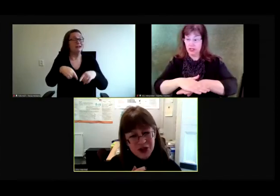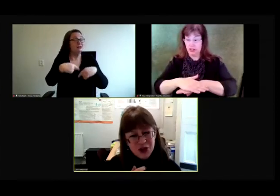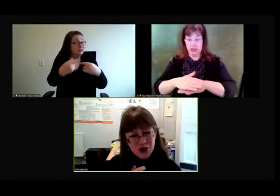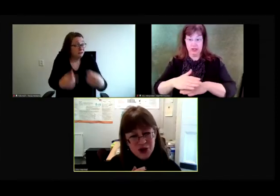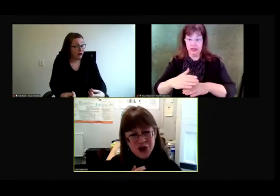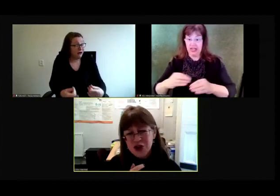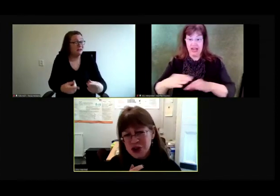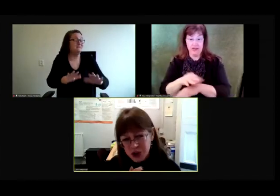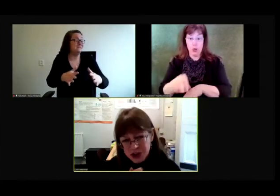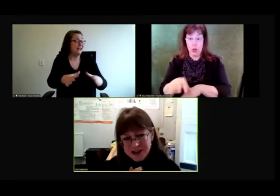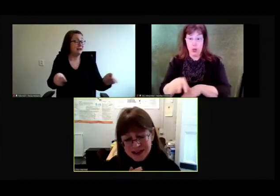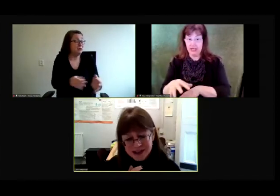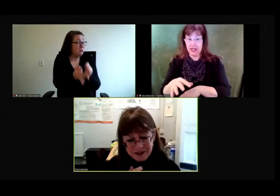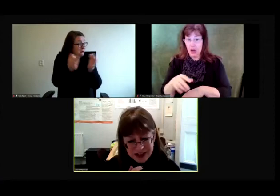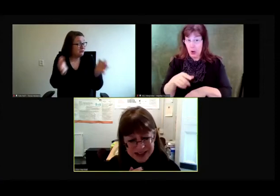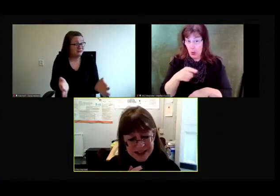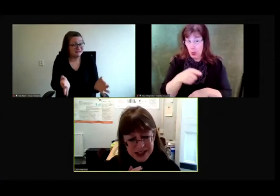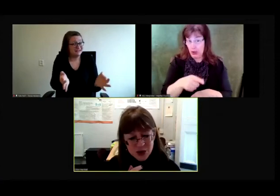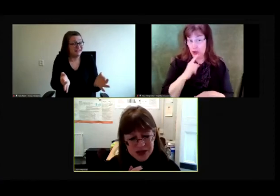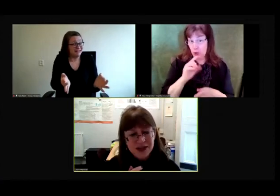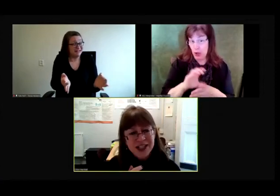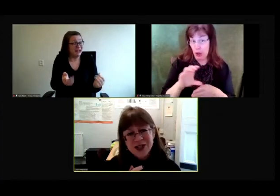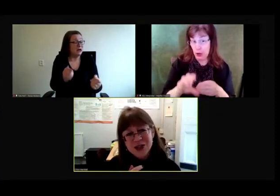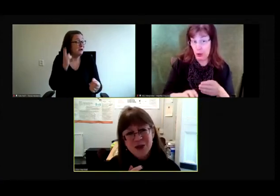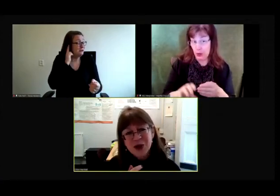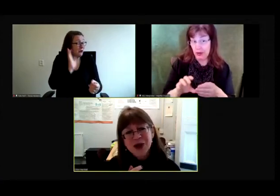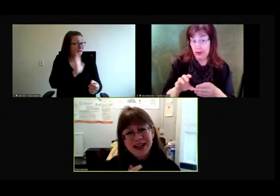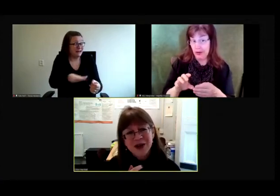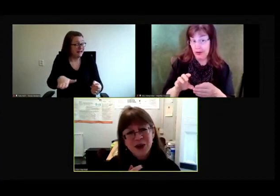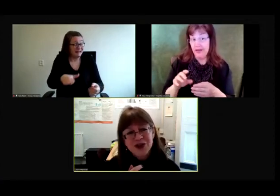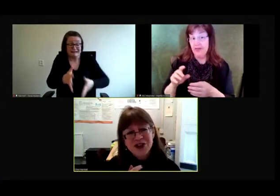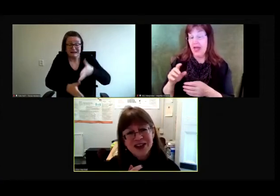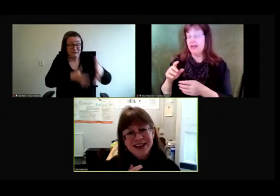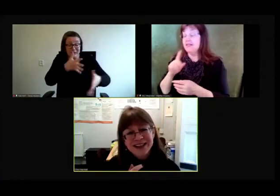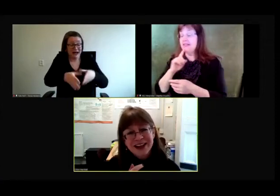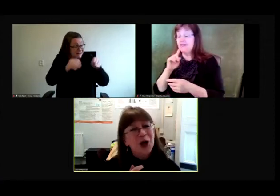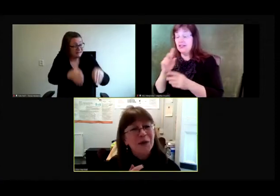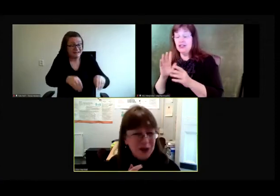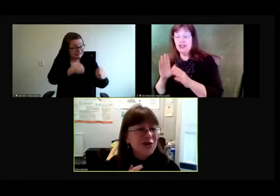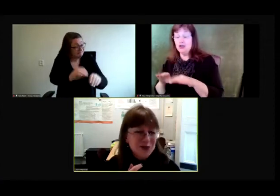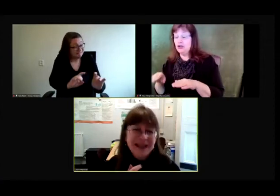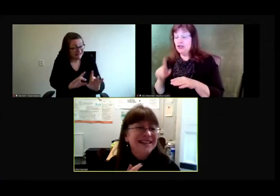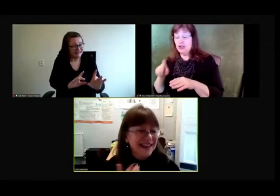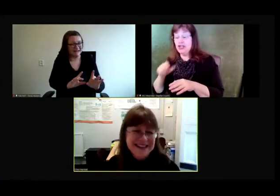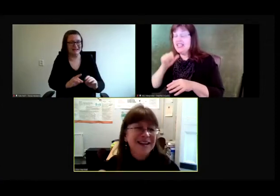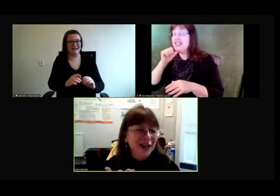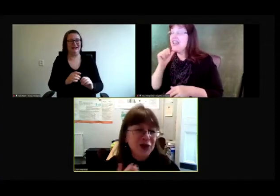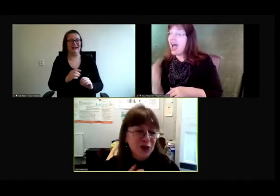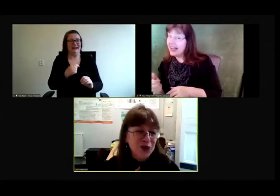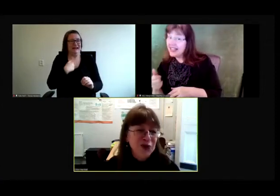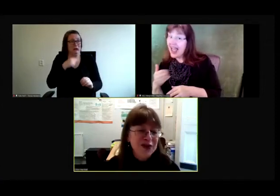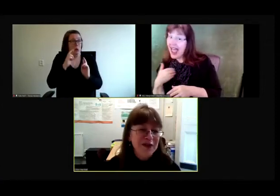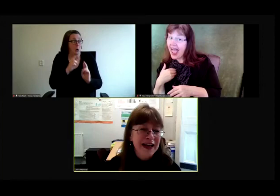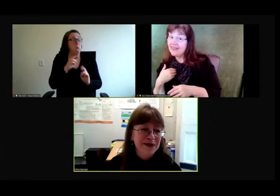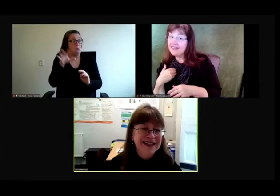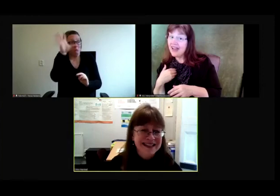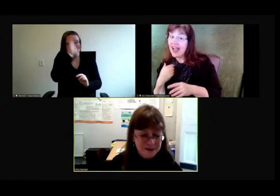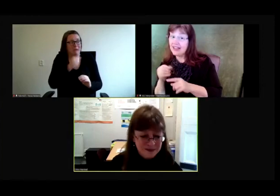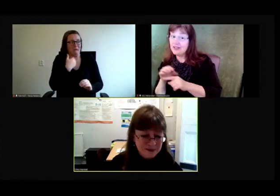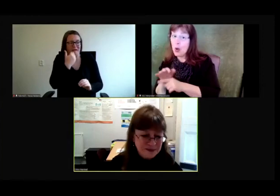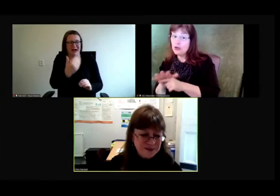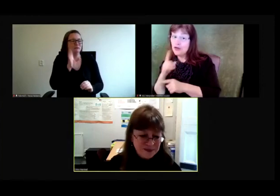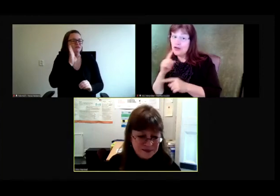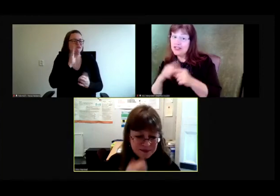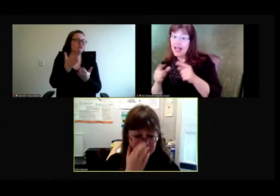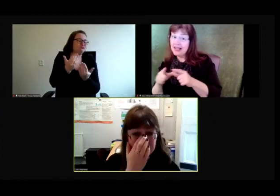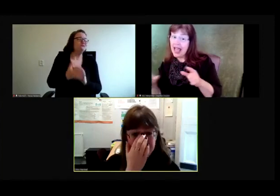conclude that deaf children should not have access to a signed and a spoken language? I hope that question makes sense. I'd like your thoughts on that,